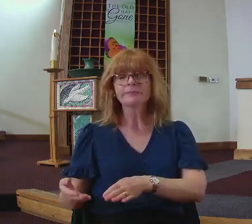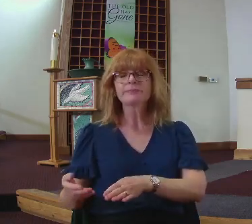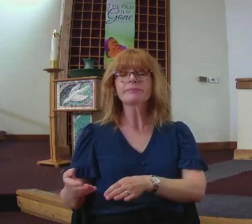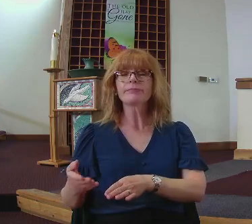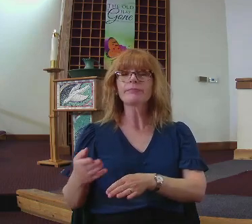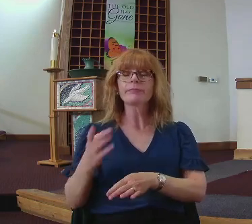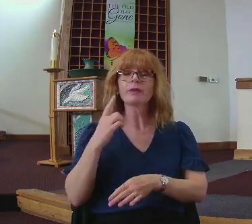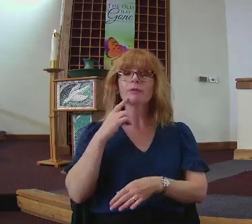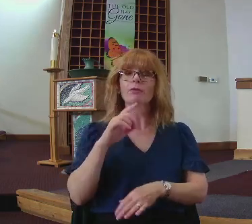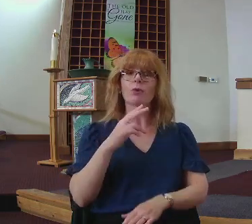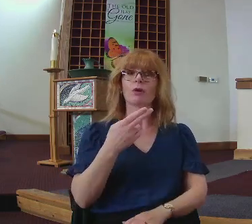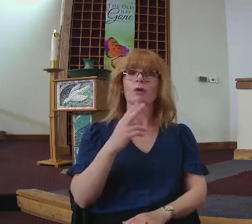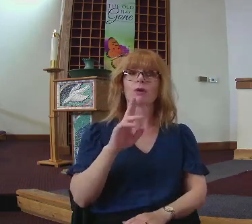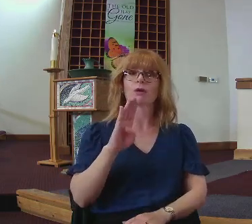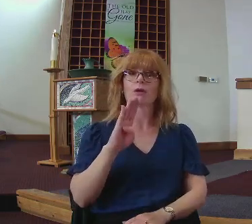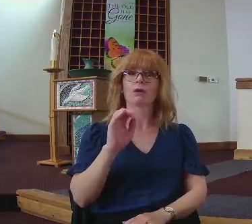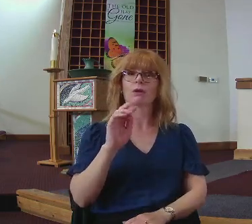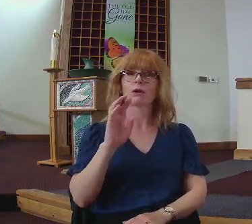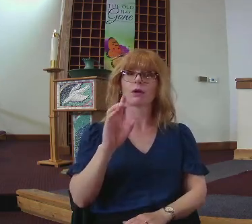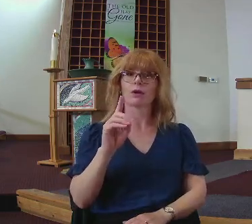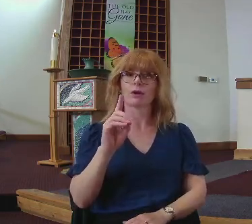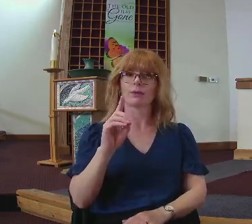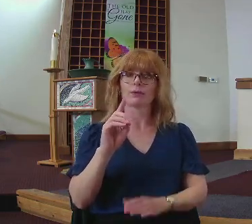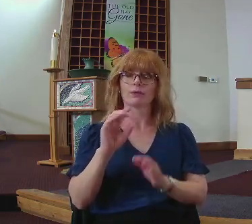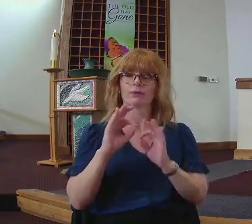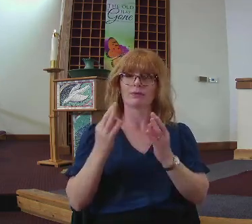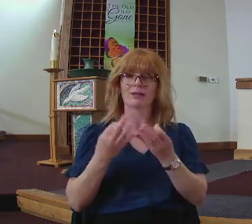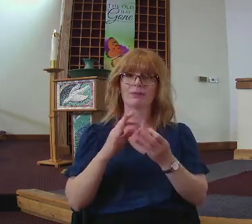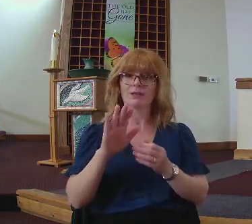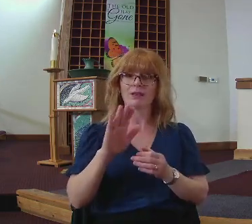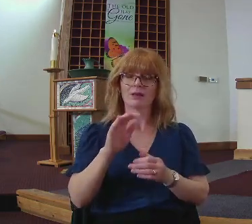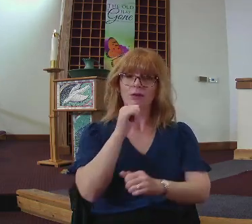as well as for the Hubbard family on the death of their daughter.